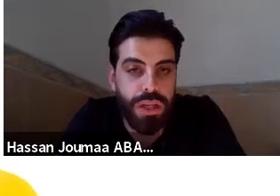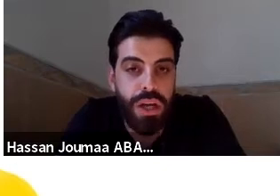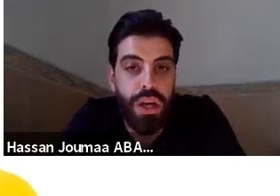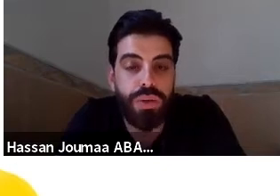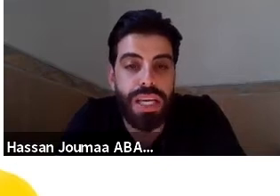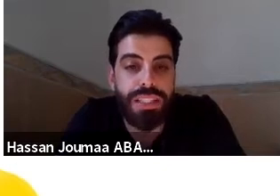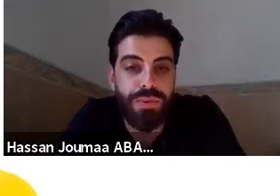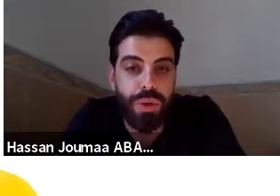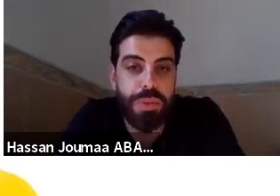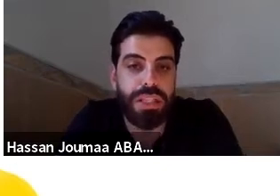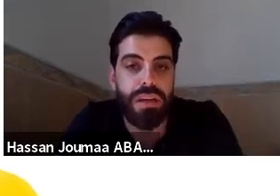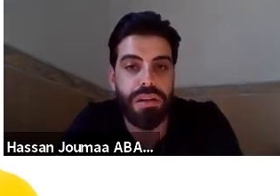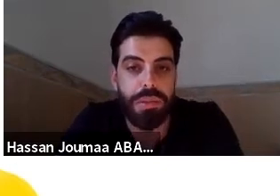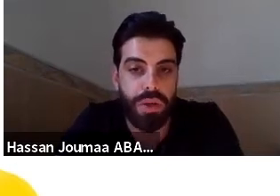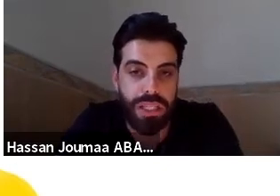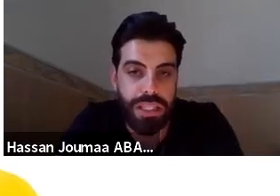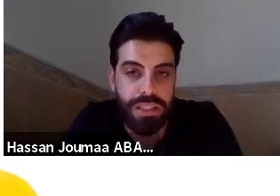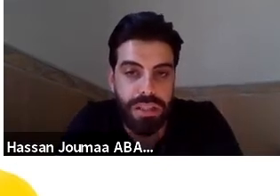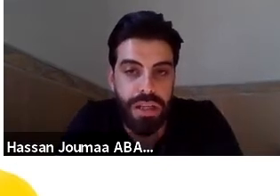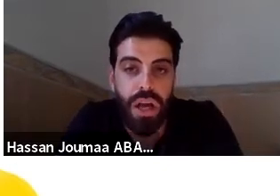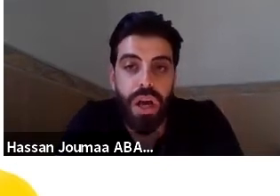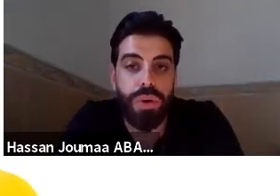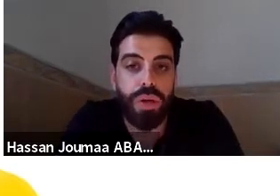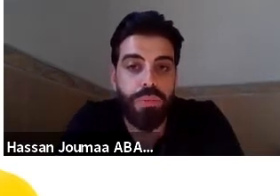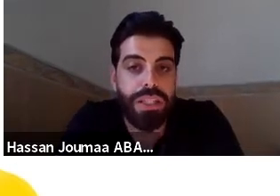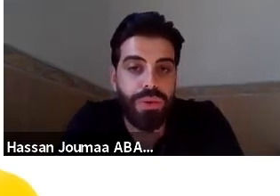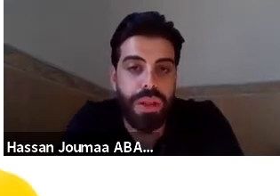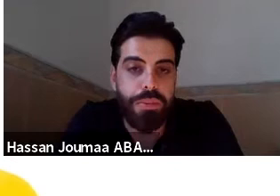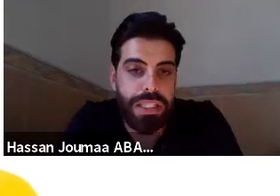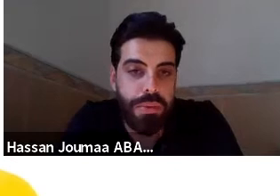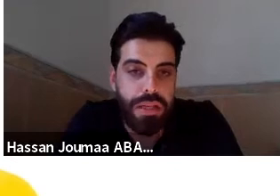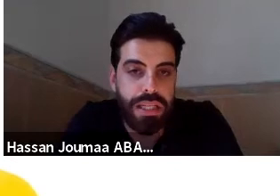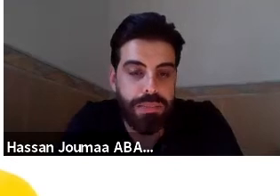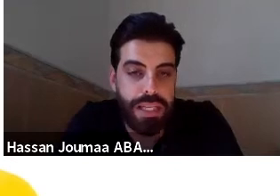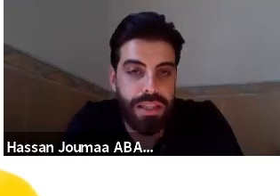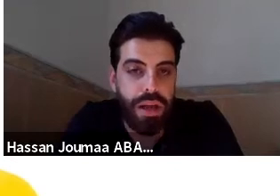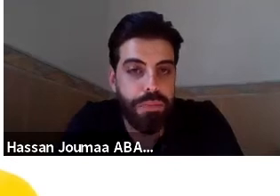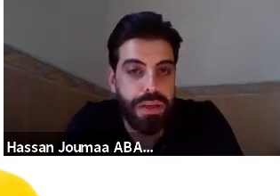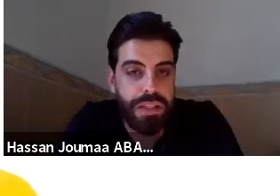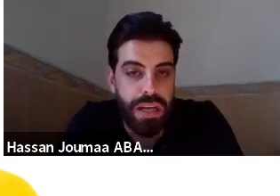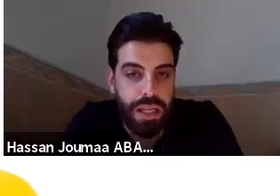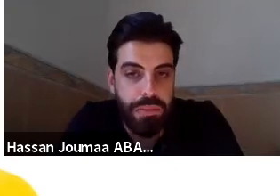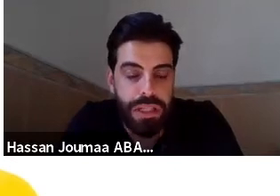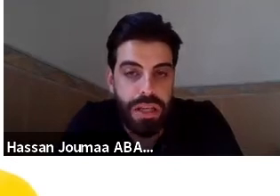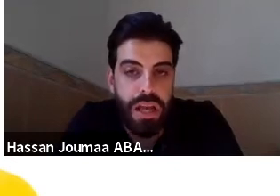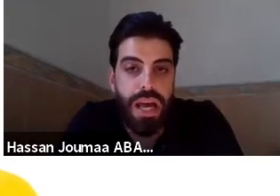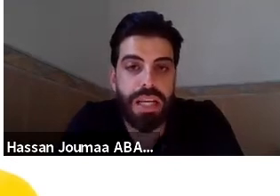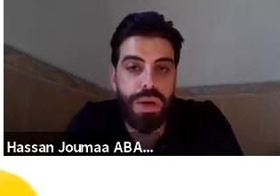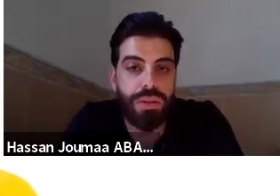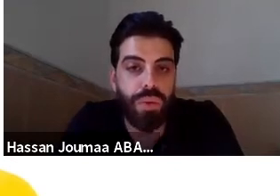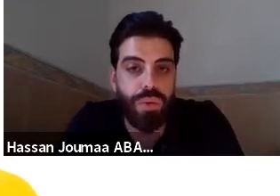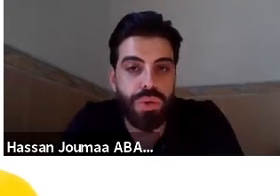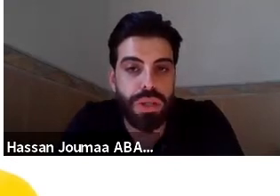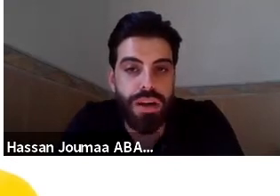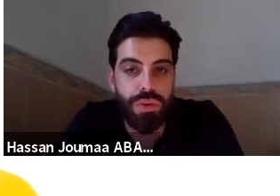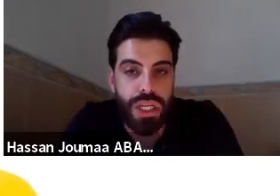work to transform patriarchal masculinity. We're committed to the principles expressed in our previous agreement, as well